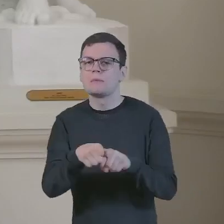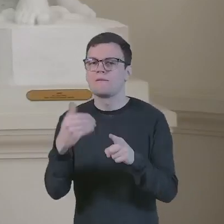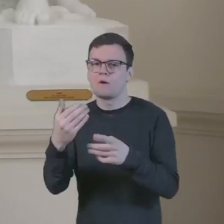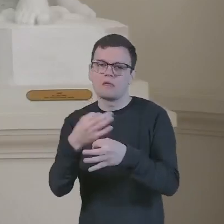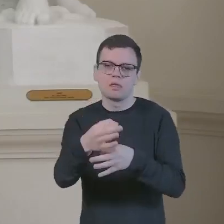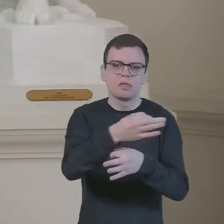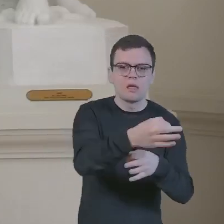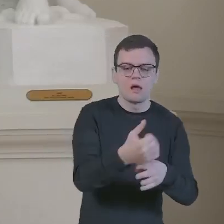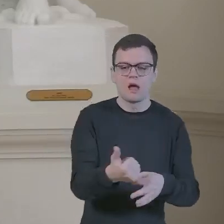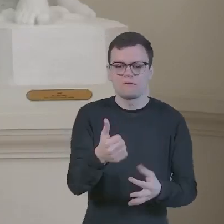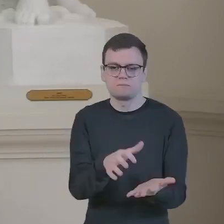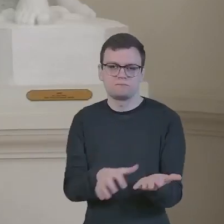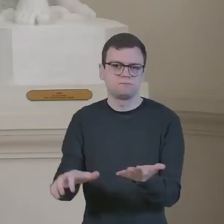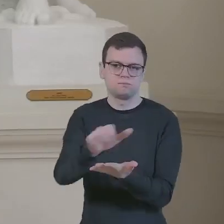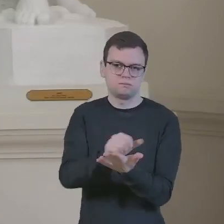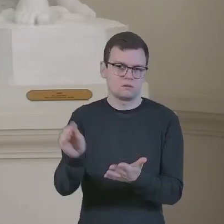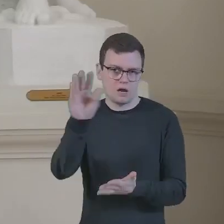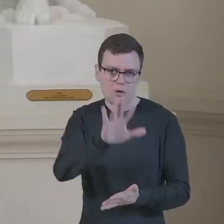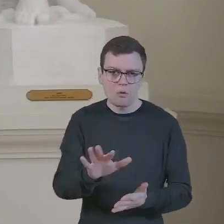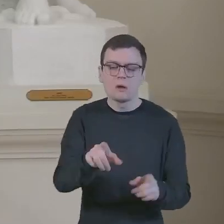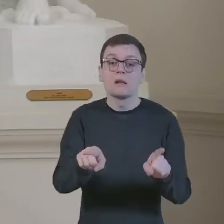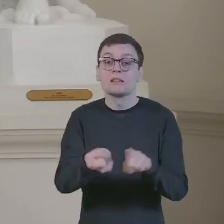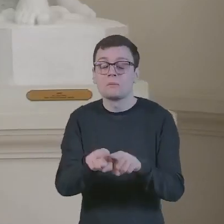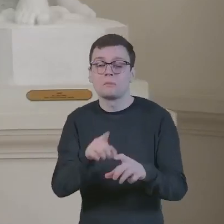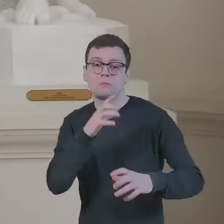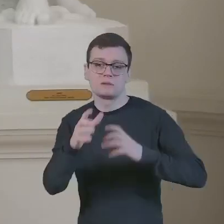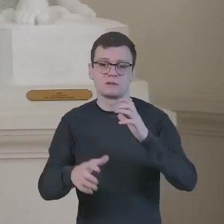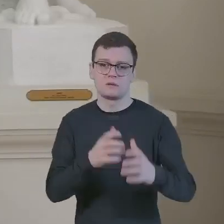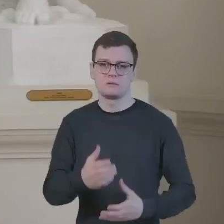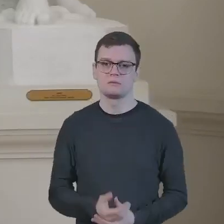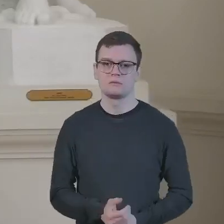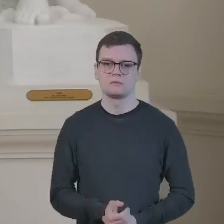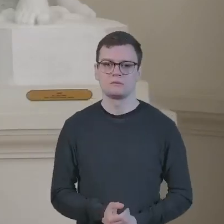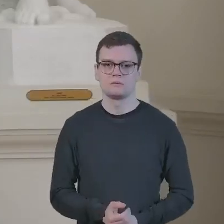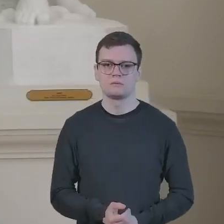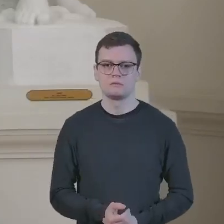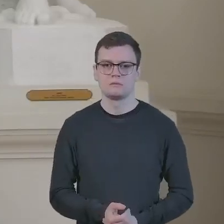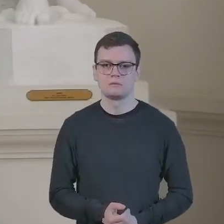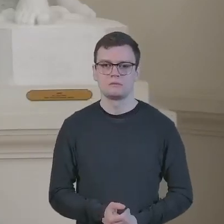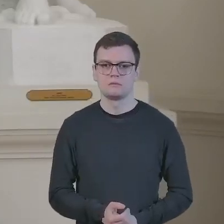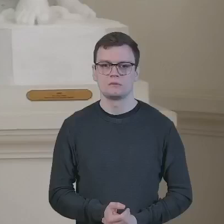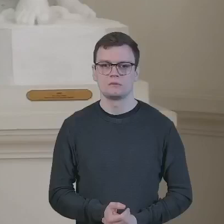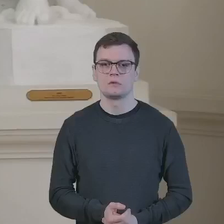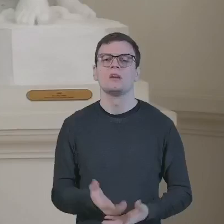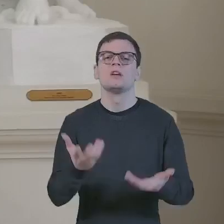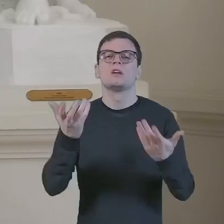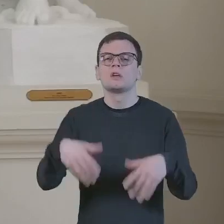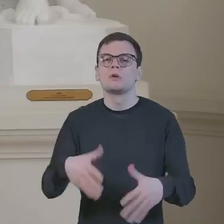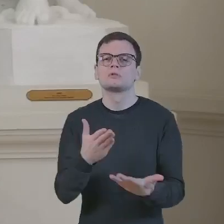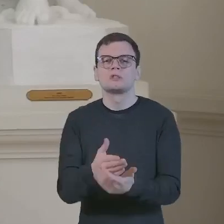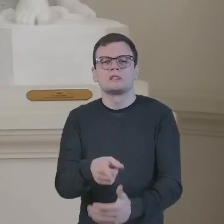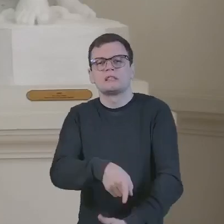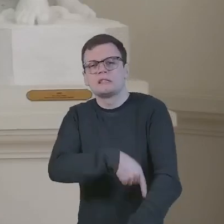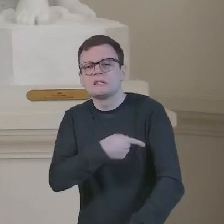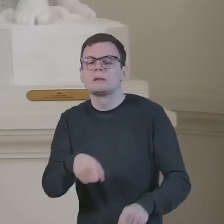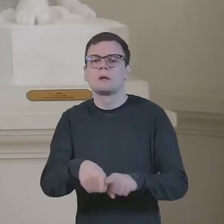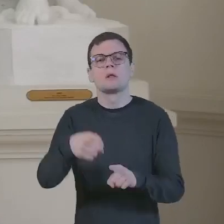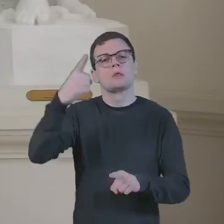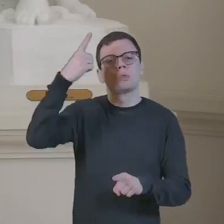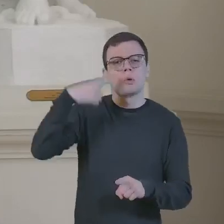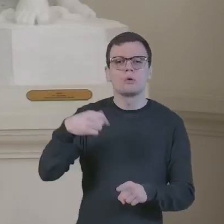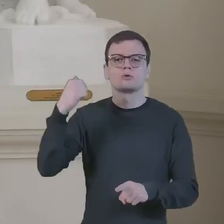to destabilize Europe and perhaps the world. Although it has long been the desire and the will of the people of Kosovo